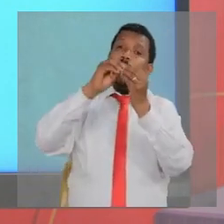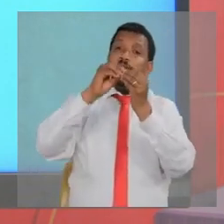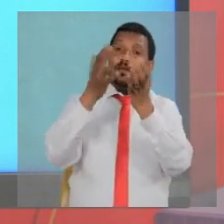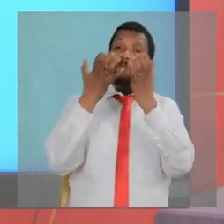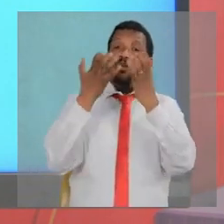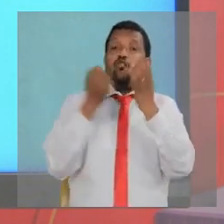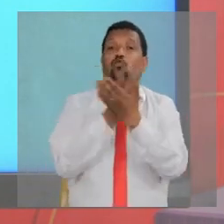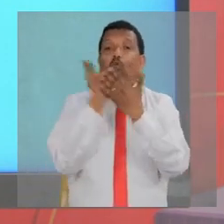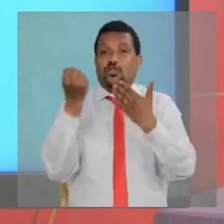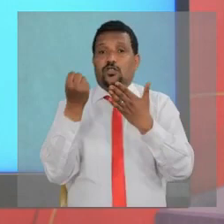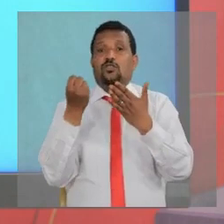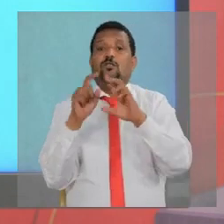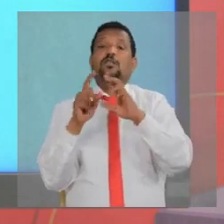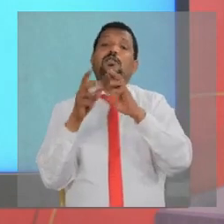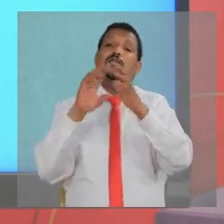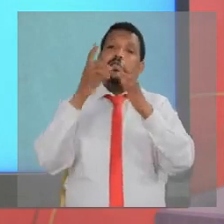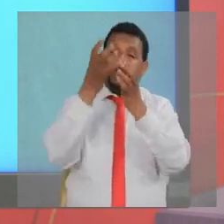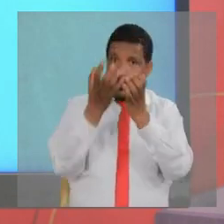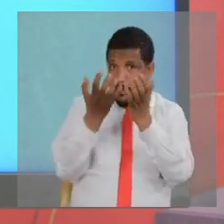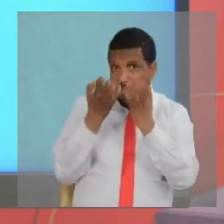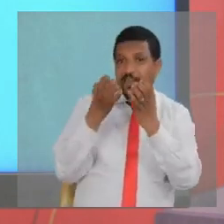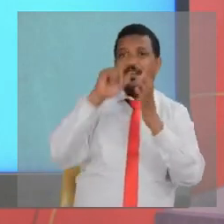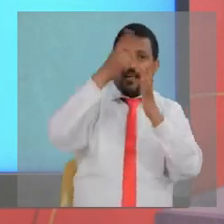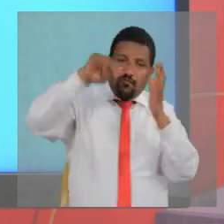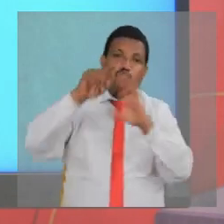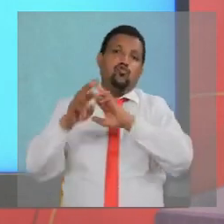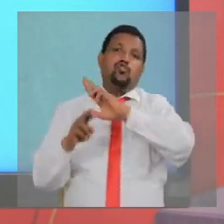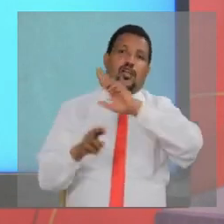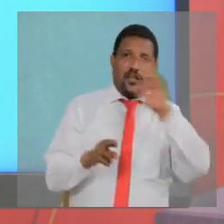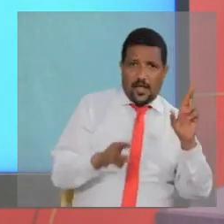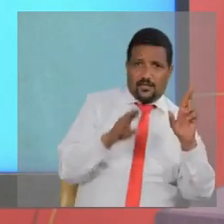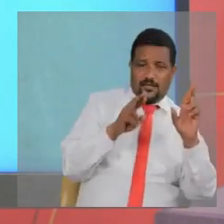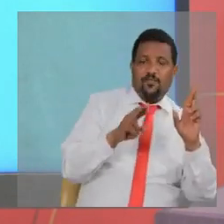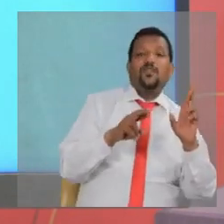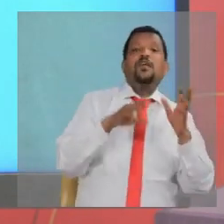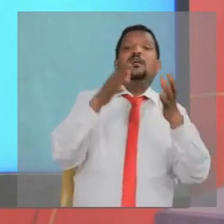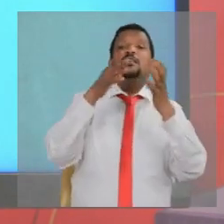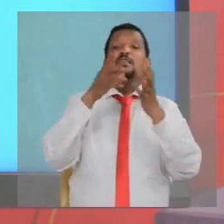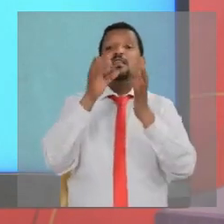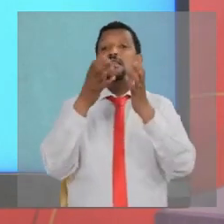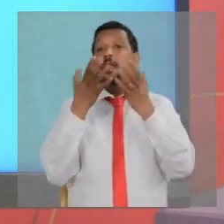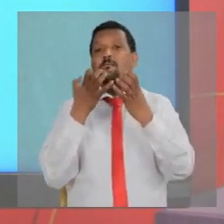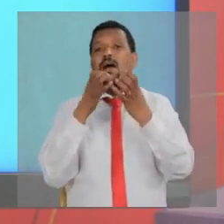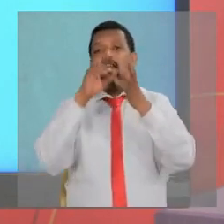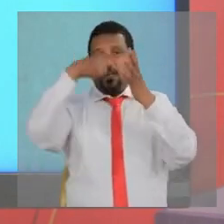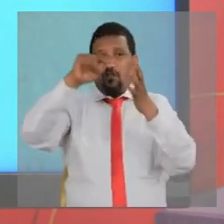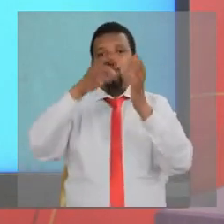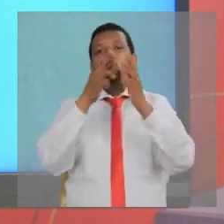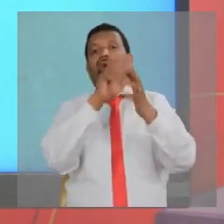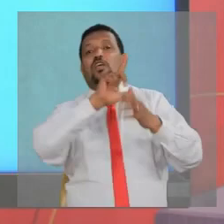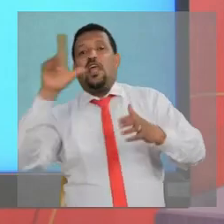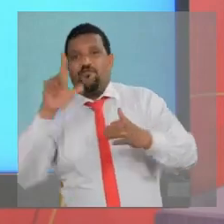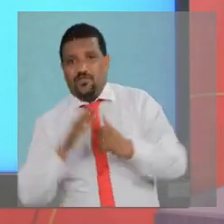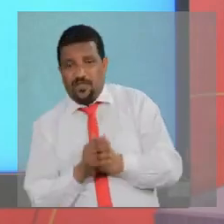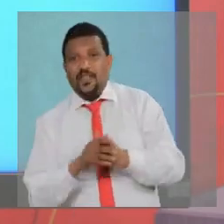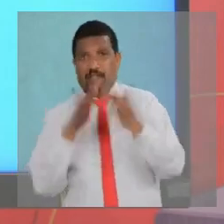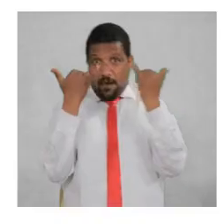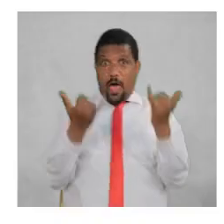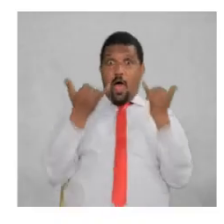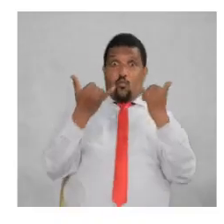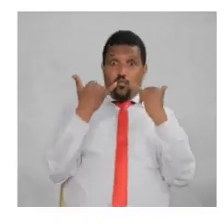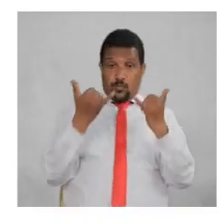to the right, and any factor that decreases demand for a commodity will shift the demand curve to the left.